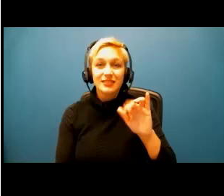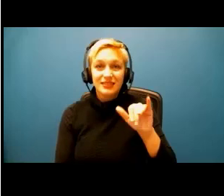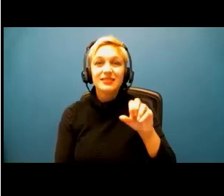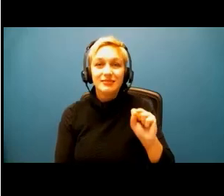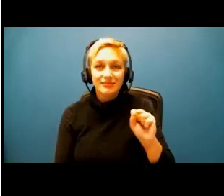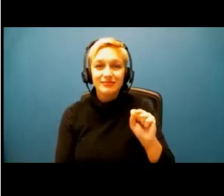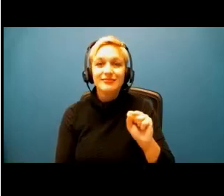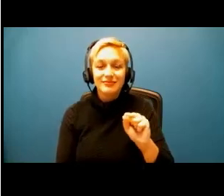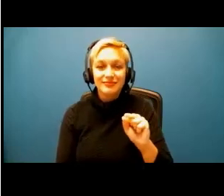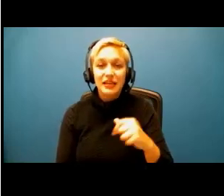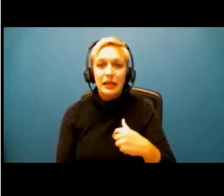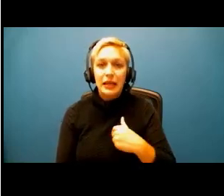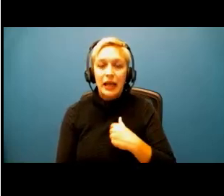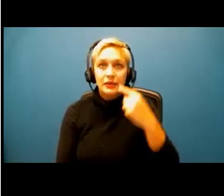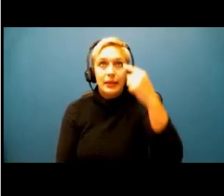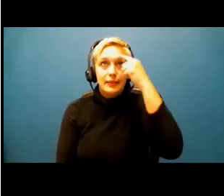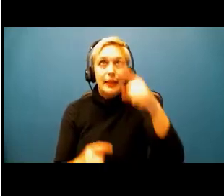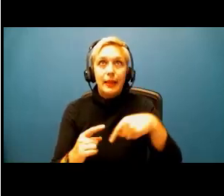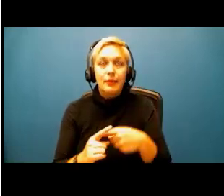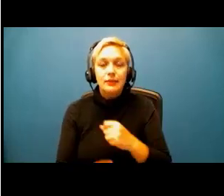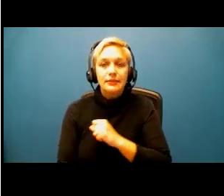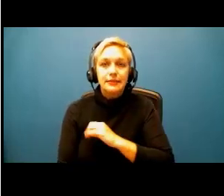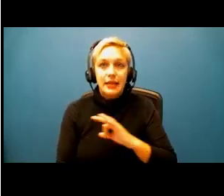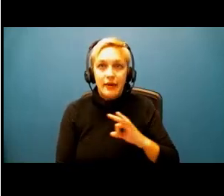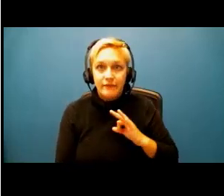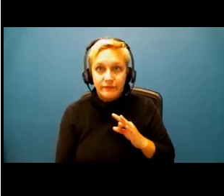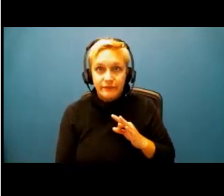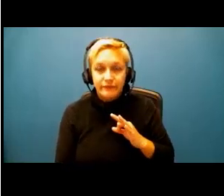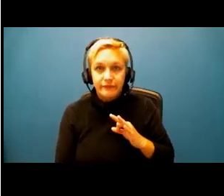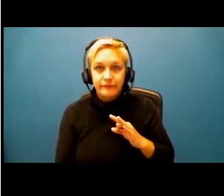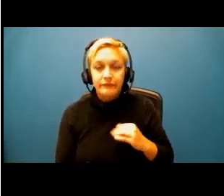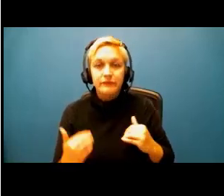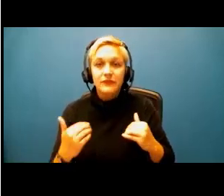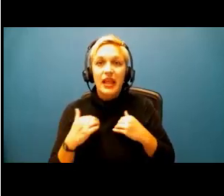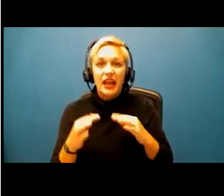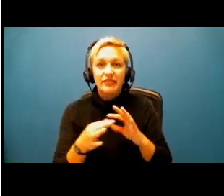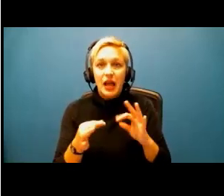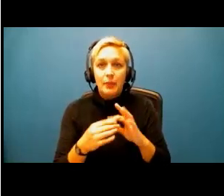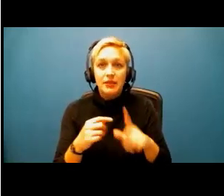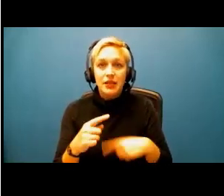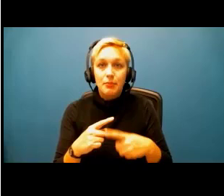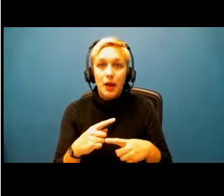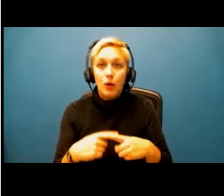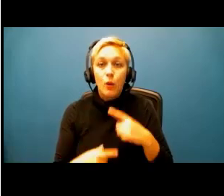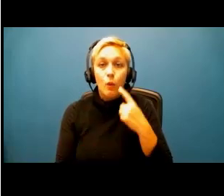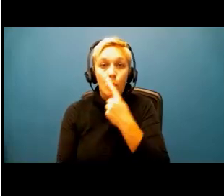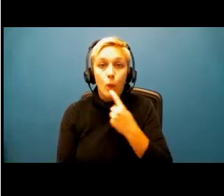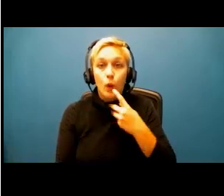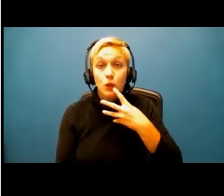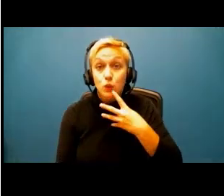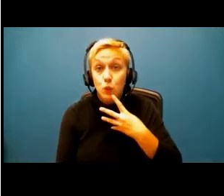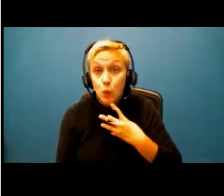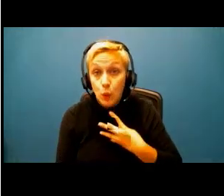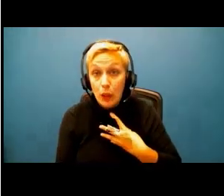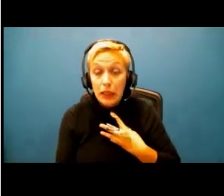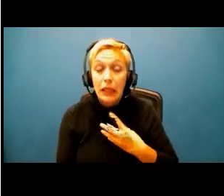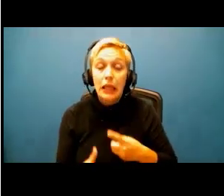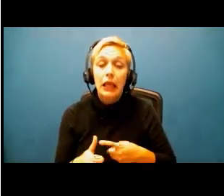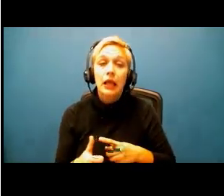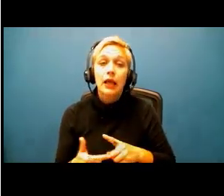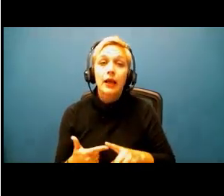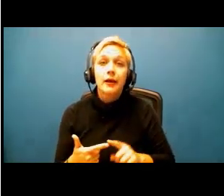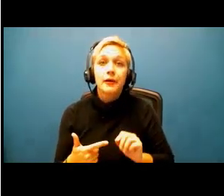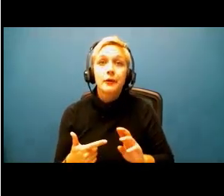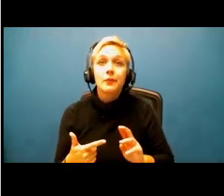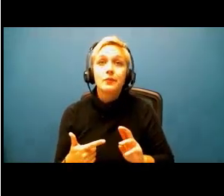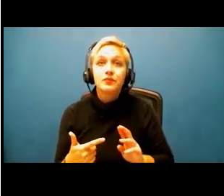have students who have a lot of oral secretions due to drooling, or maybe they